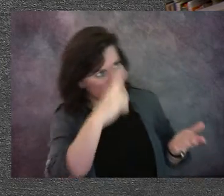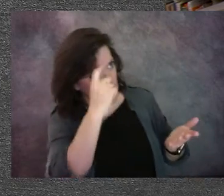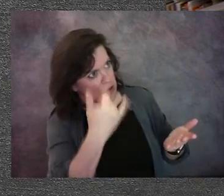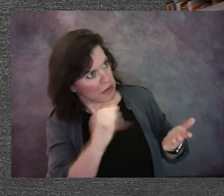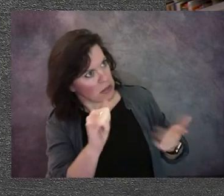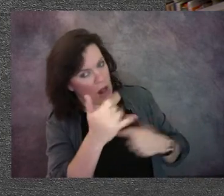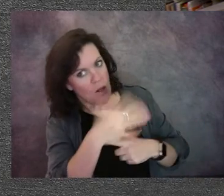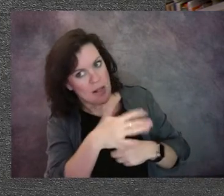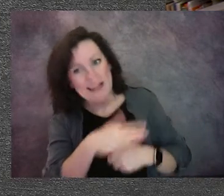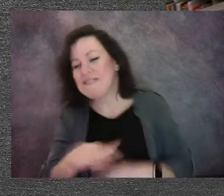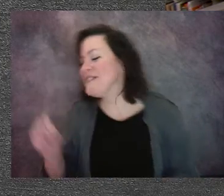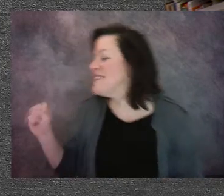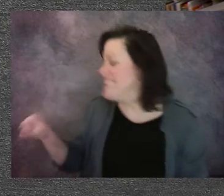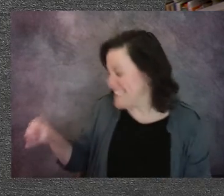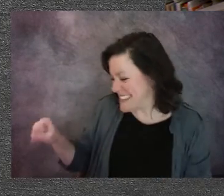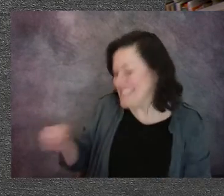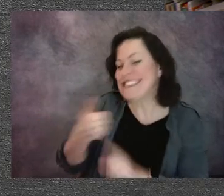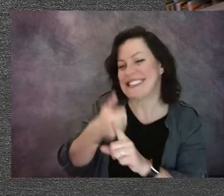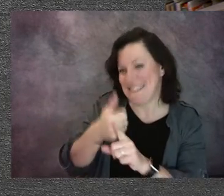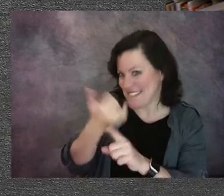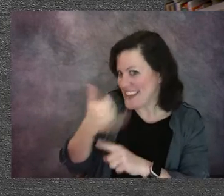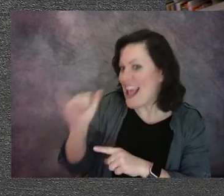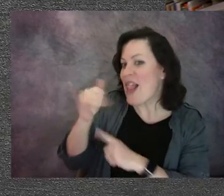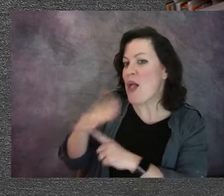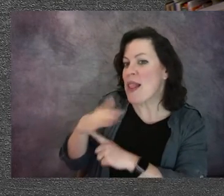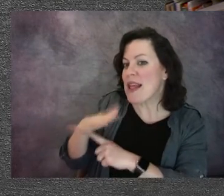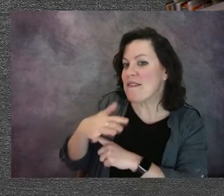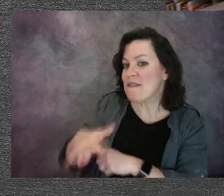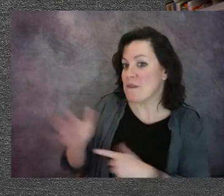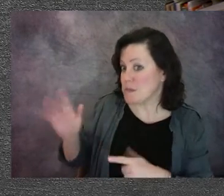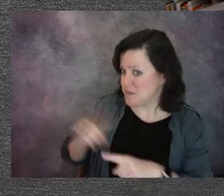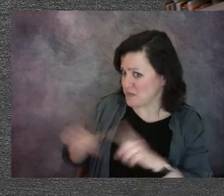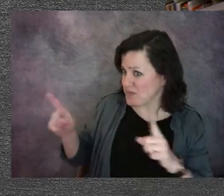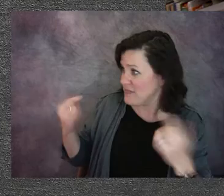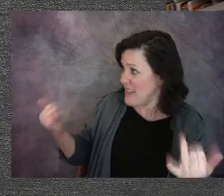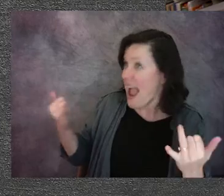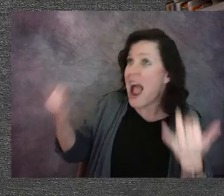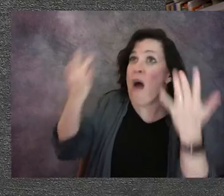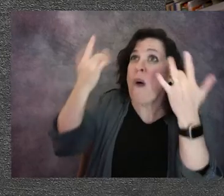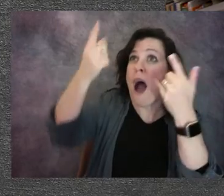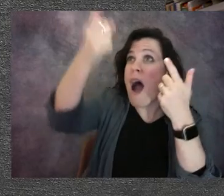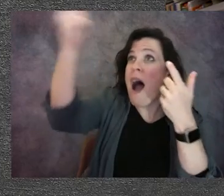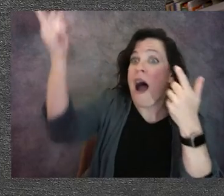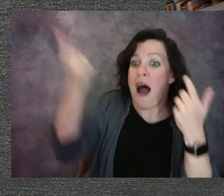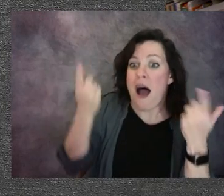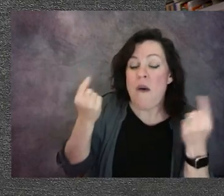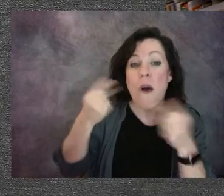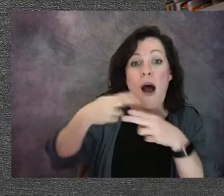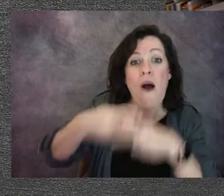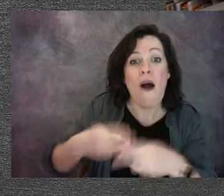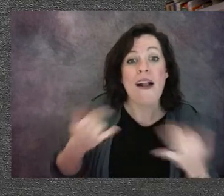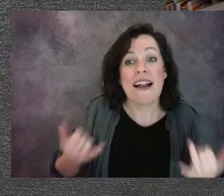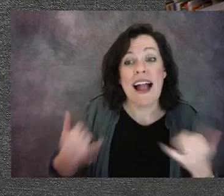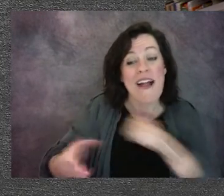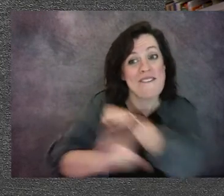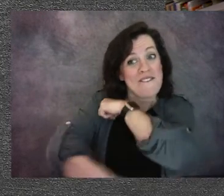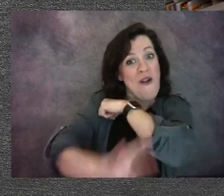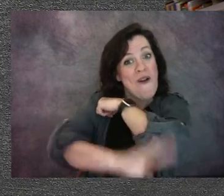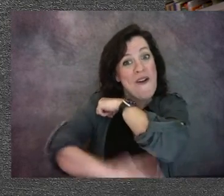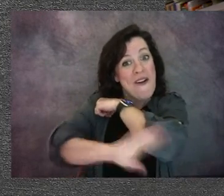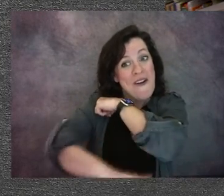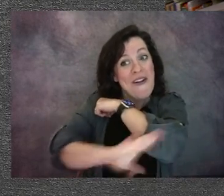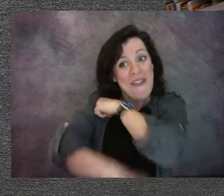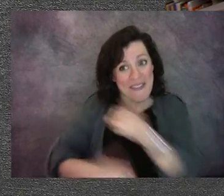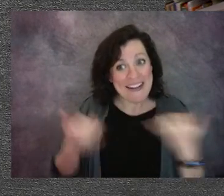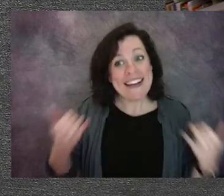it's a yellow leaf. It's a yellow leaf. Do you know what's happening right now? No. Fall or autumn. So